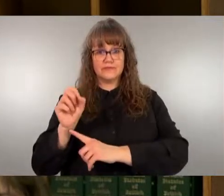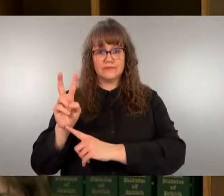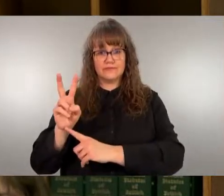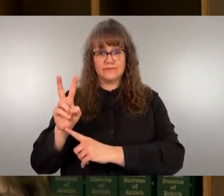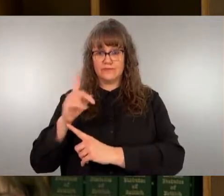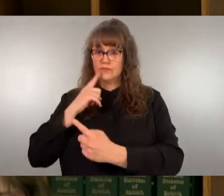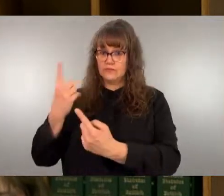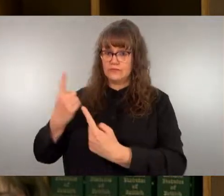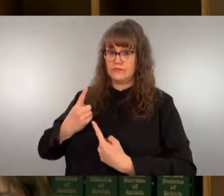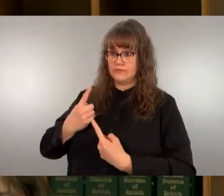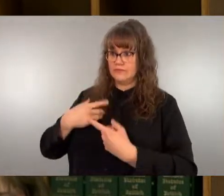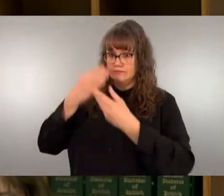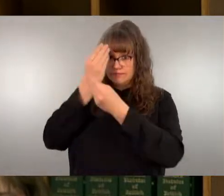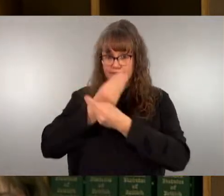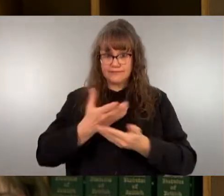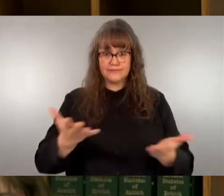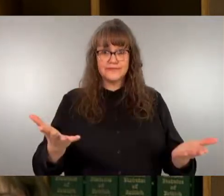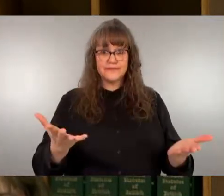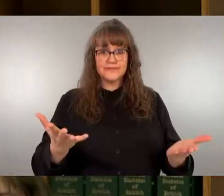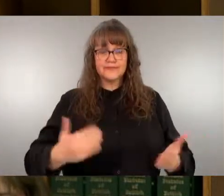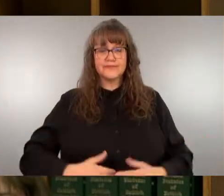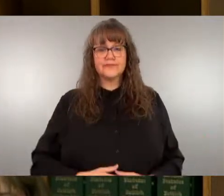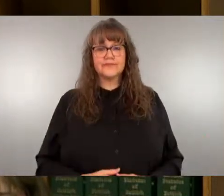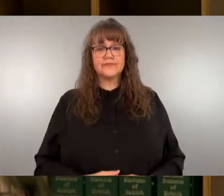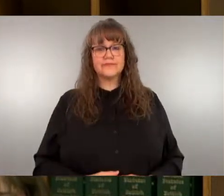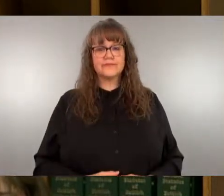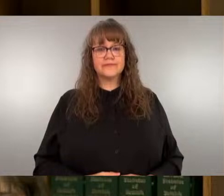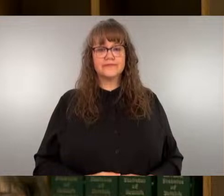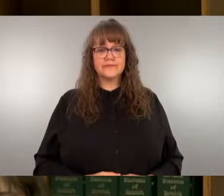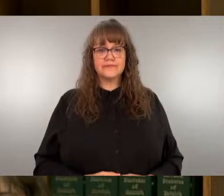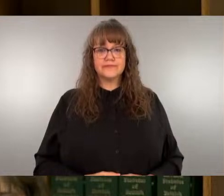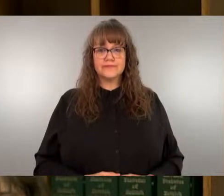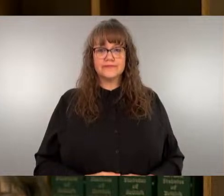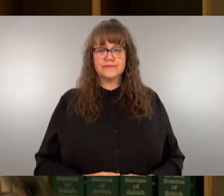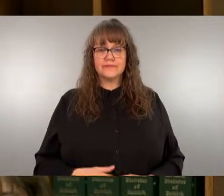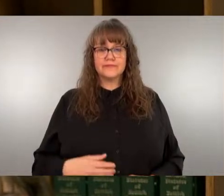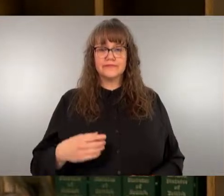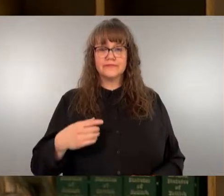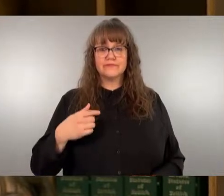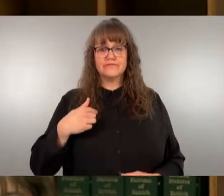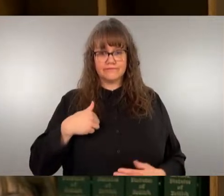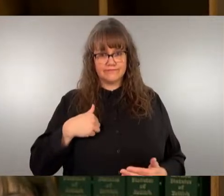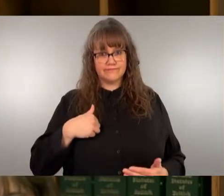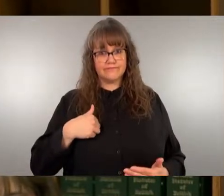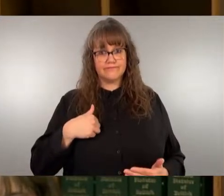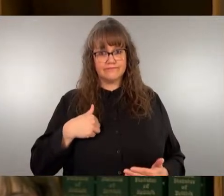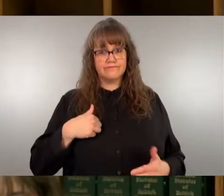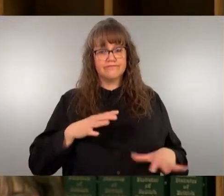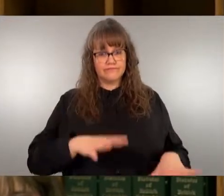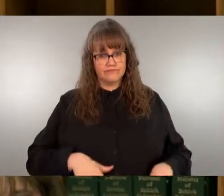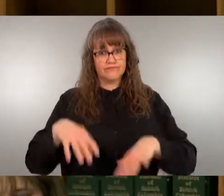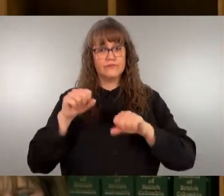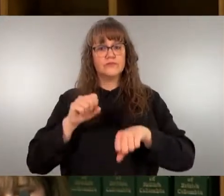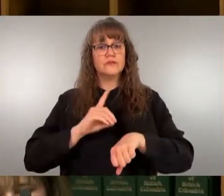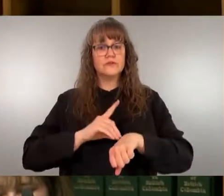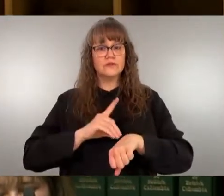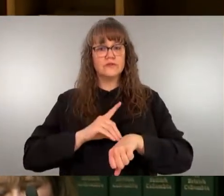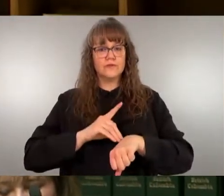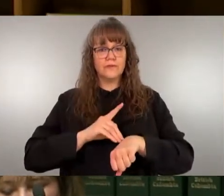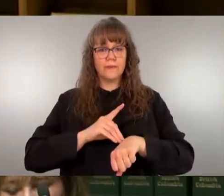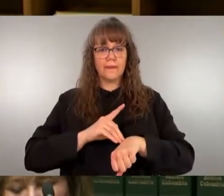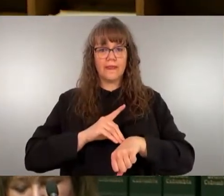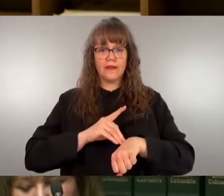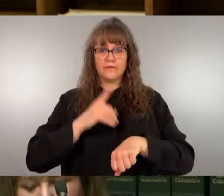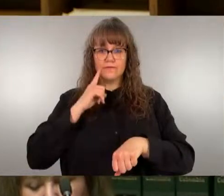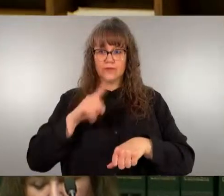Assembly to His Majesty's person and government, and not doubting that their respective proceedings will be conducted with wisdom, temper, and